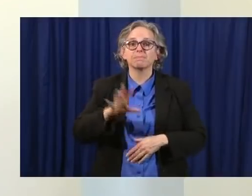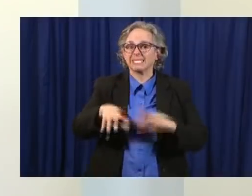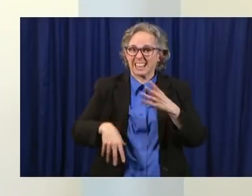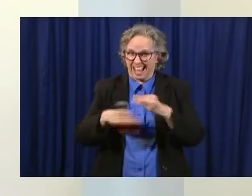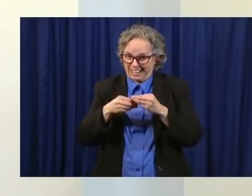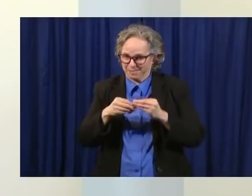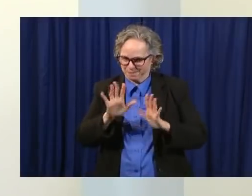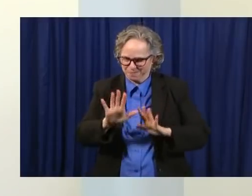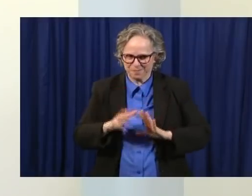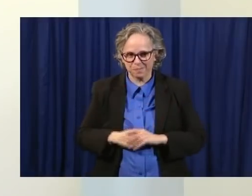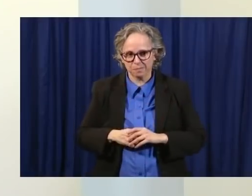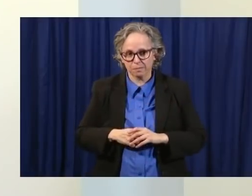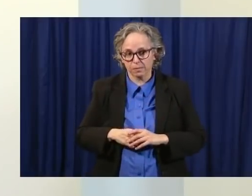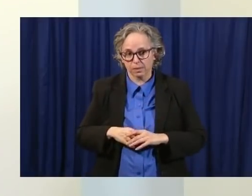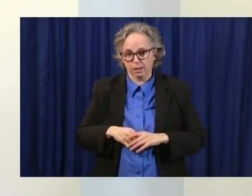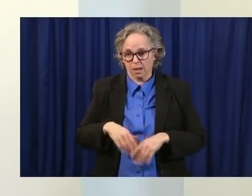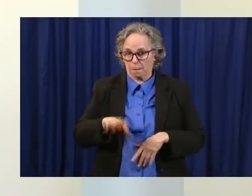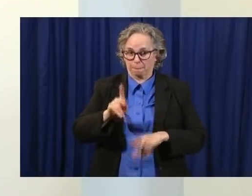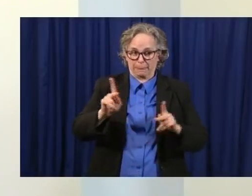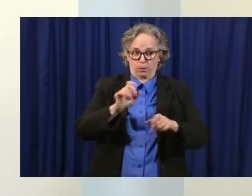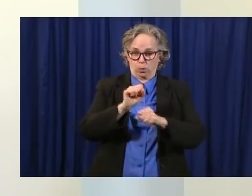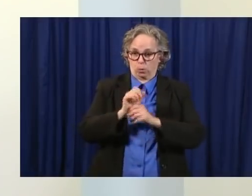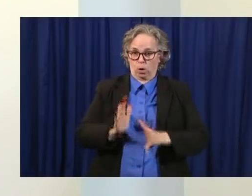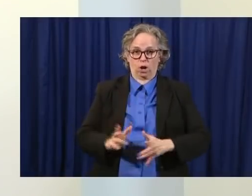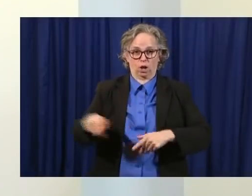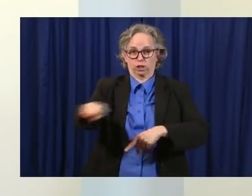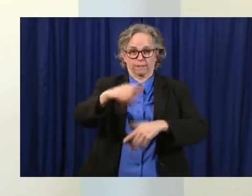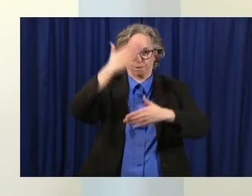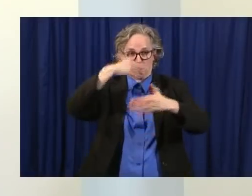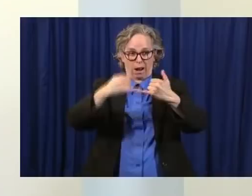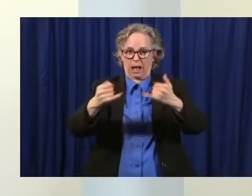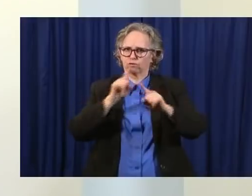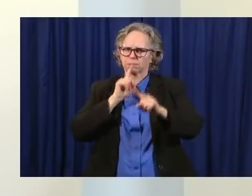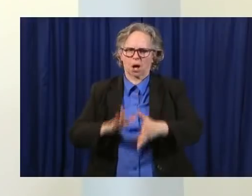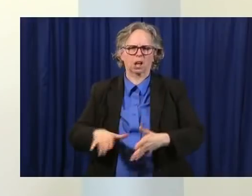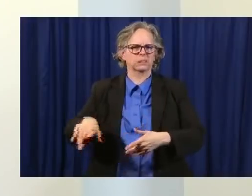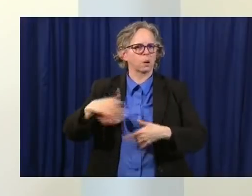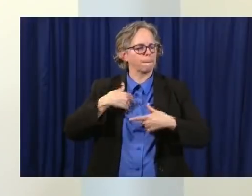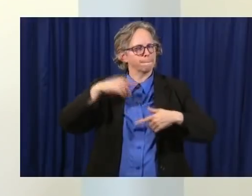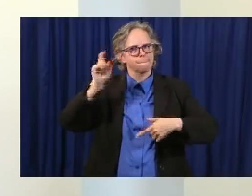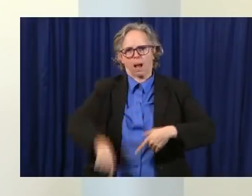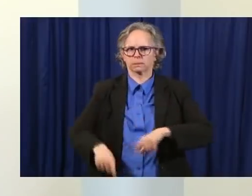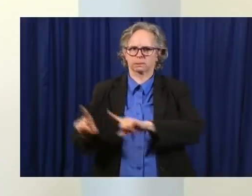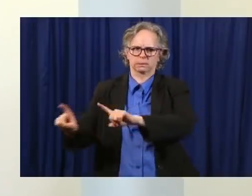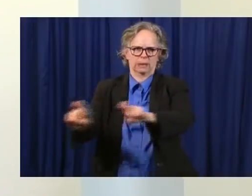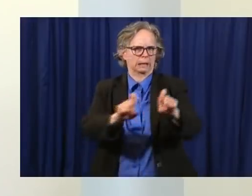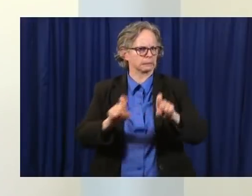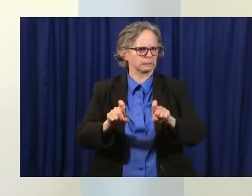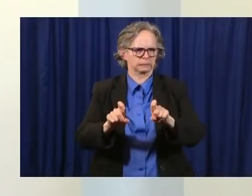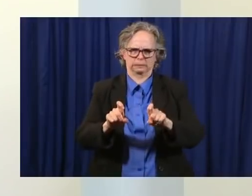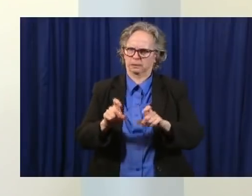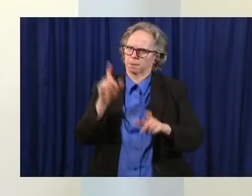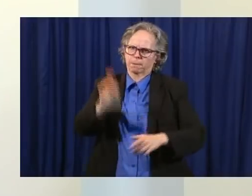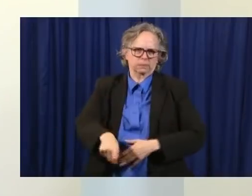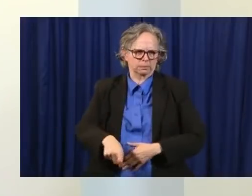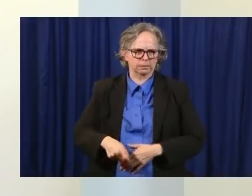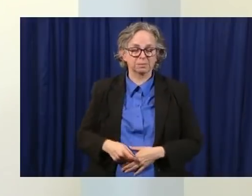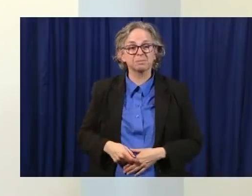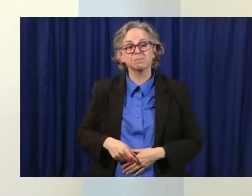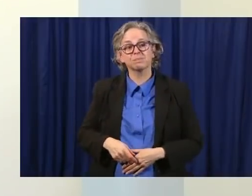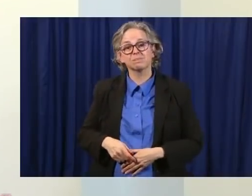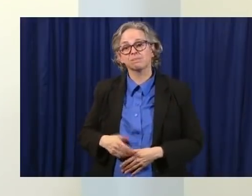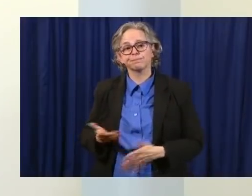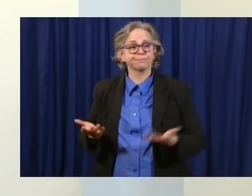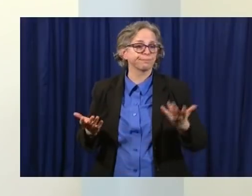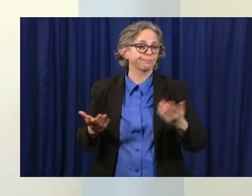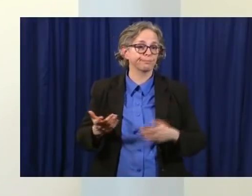do frontline responders as well, anyone on the front lines. And then we're doing some asymptomatic in these high-risk